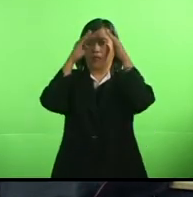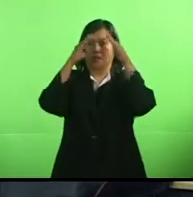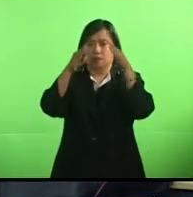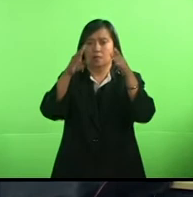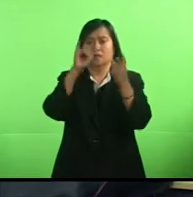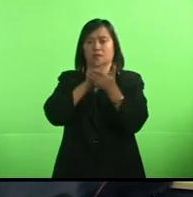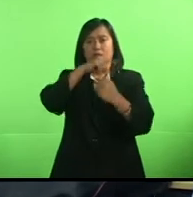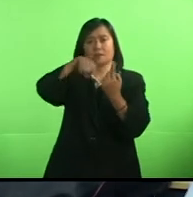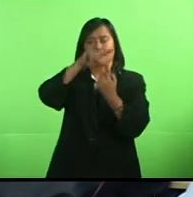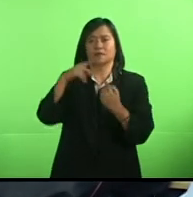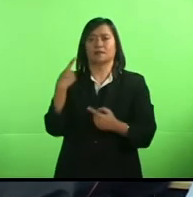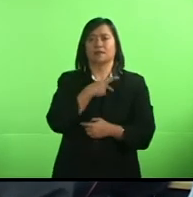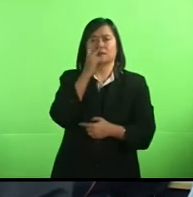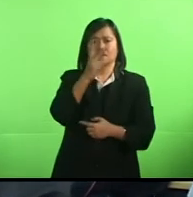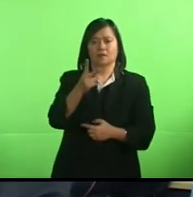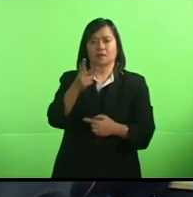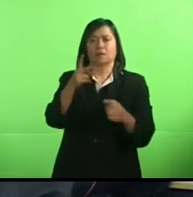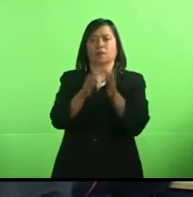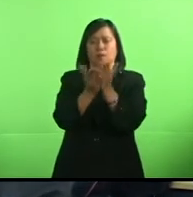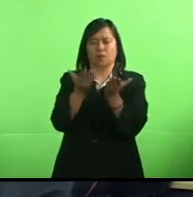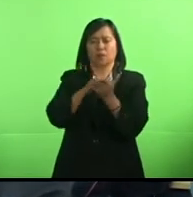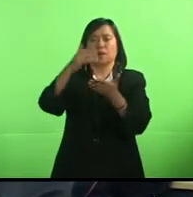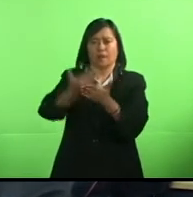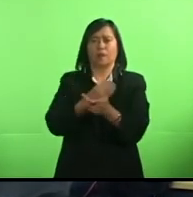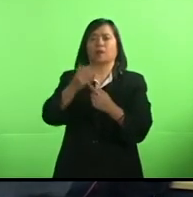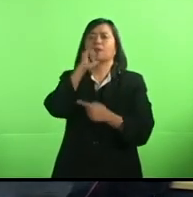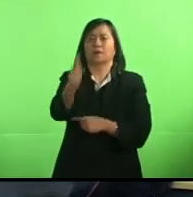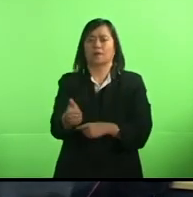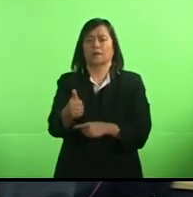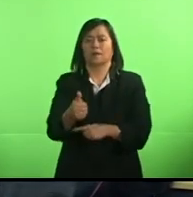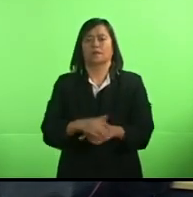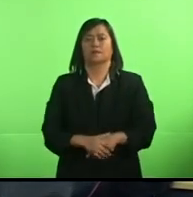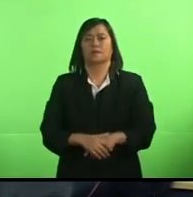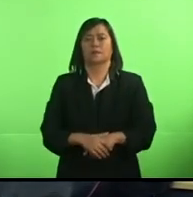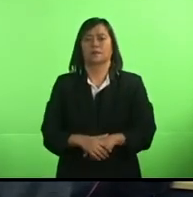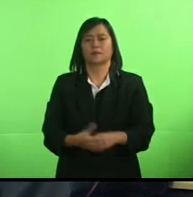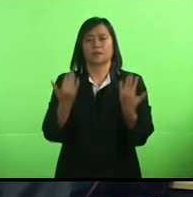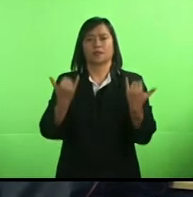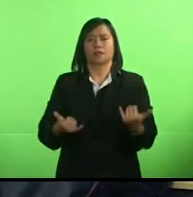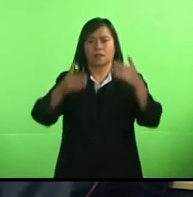scope. Scope. Look at the scope of the topic.